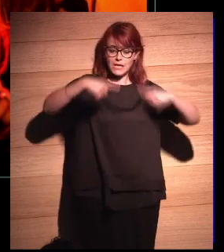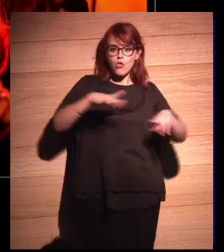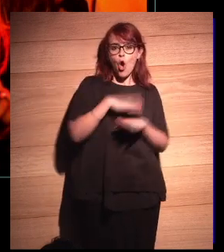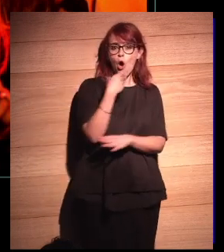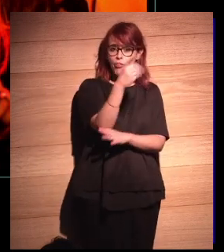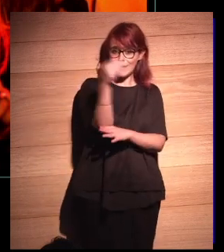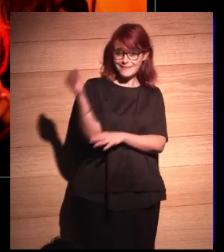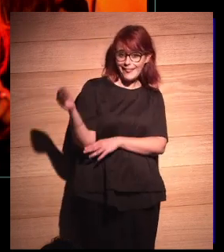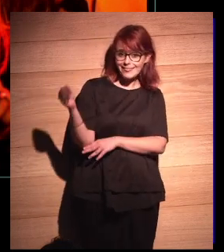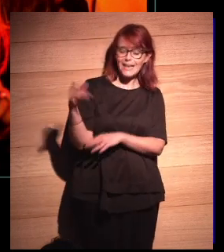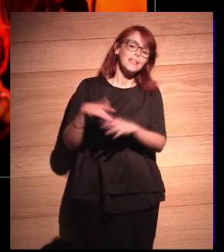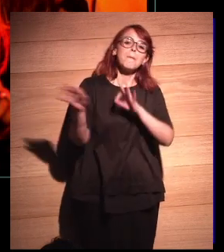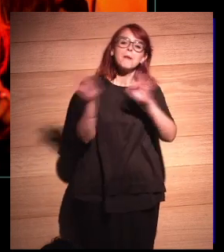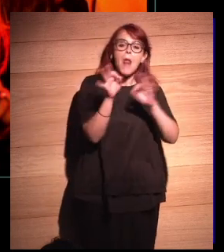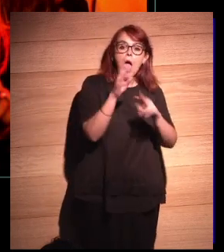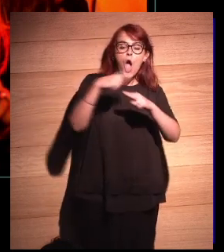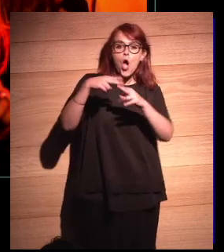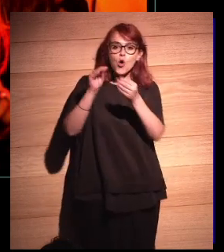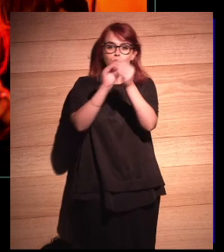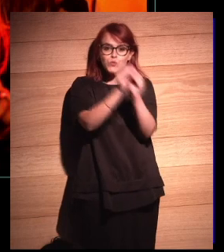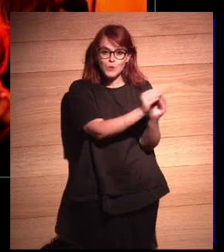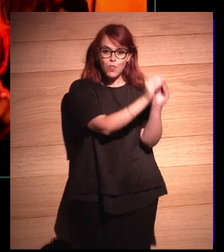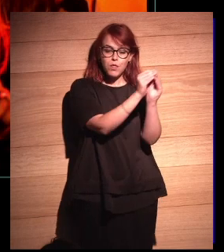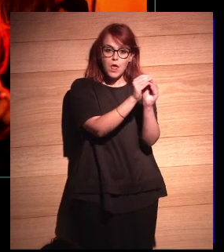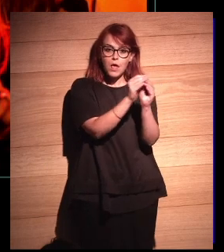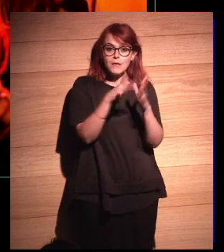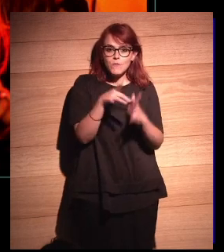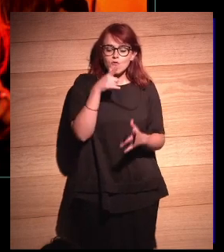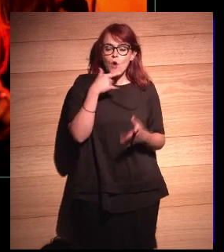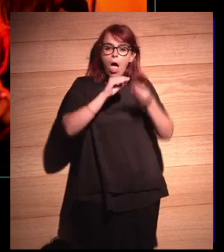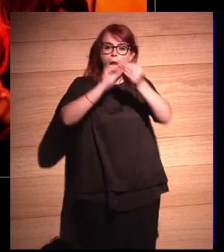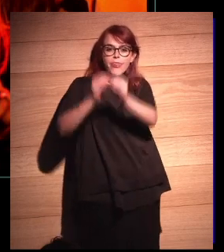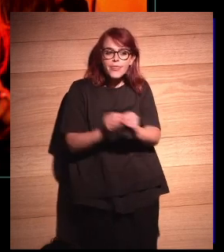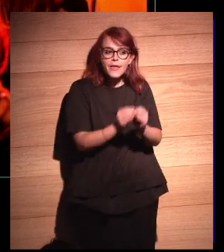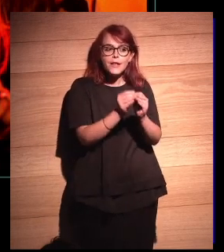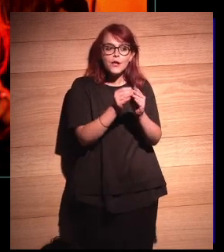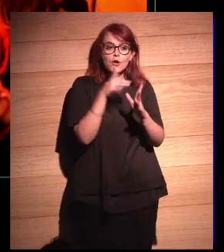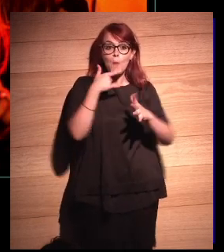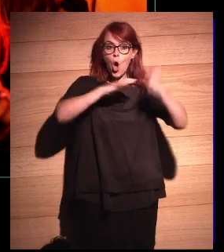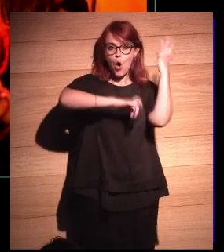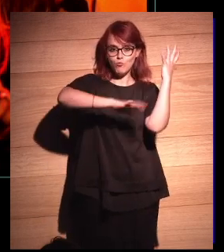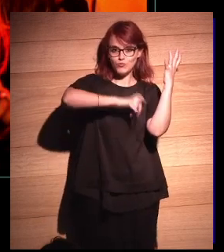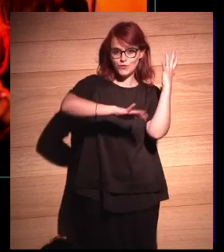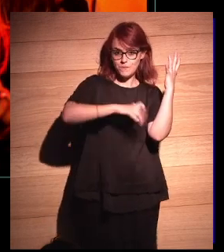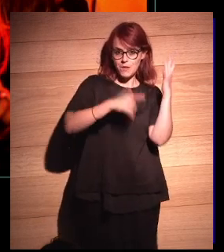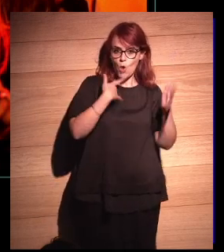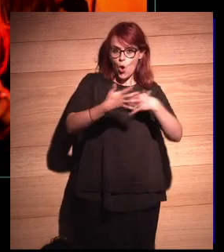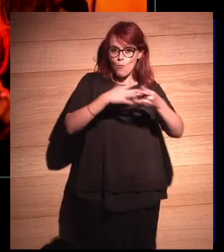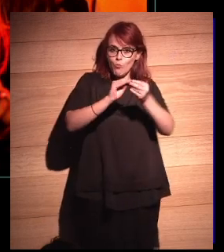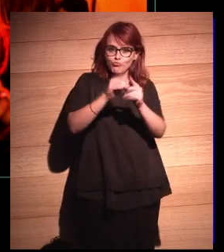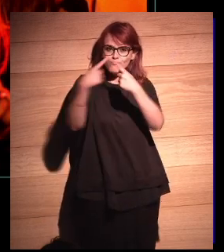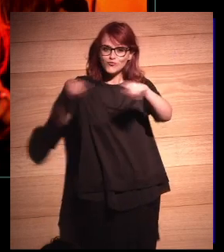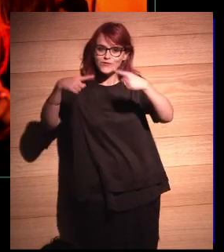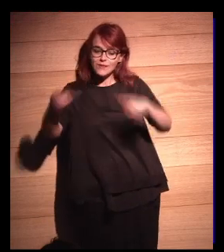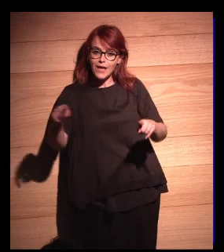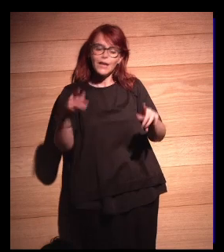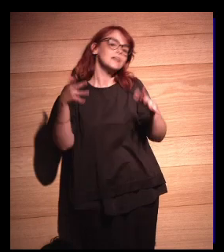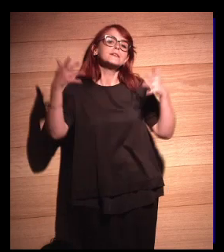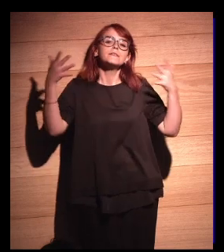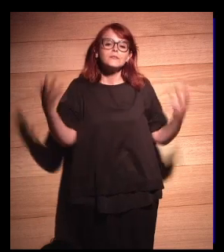teenager and starting to compose a little bit, that I realized that you can use computers to make music. And not only